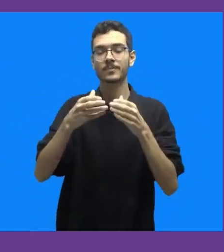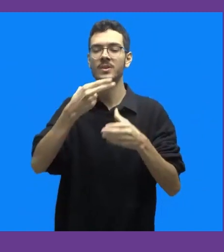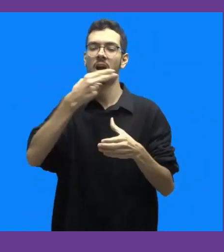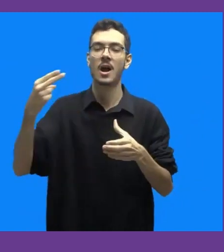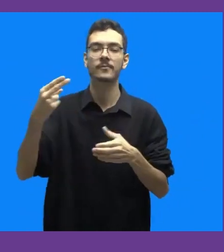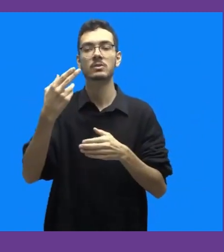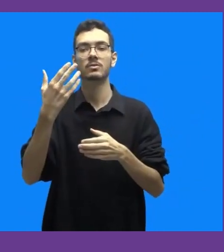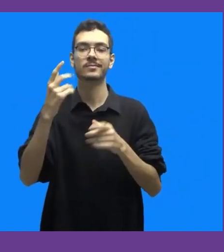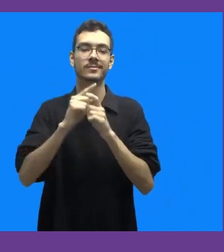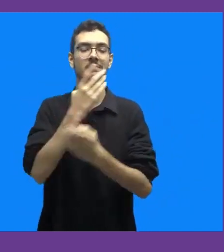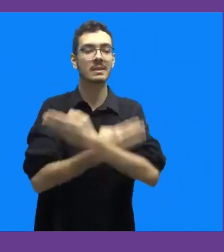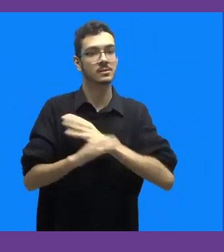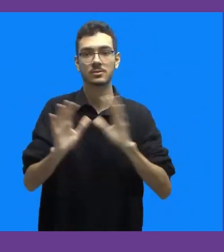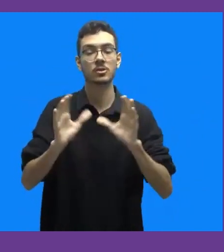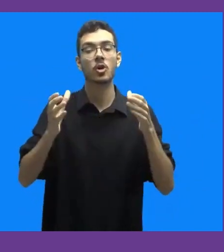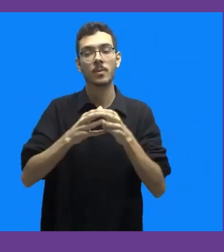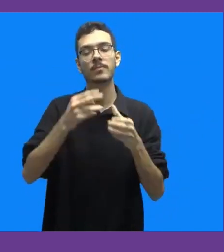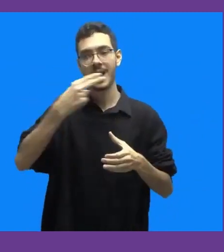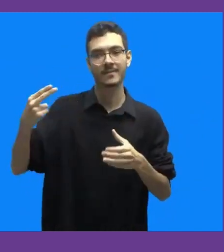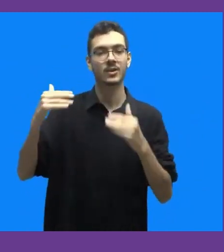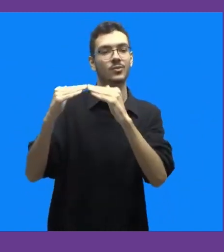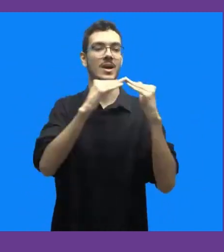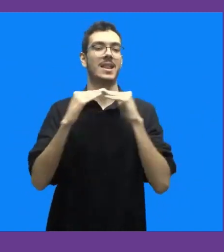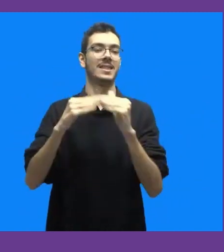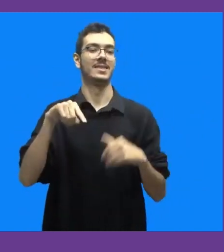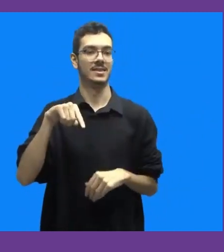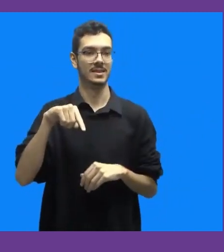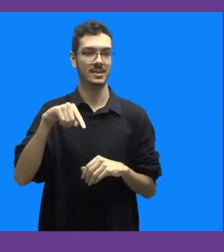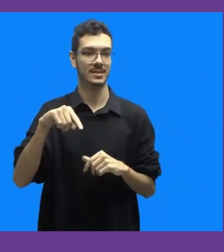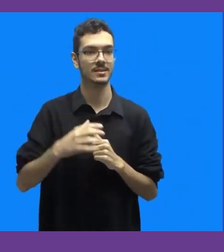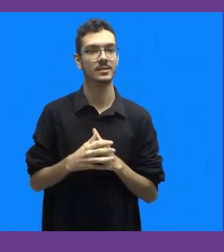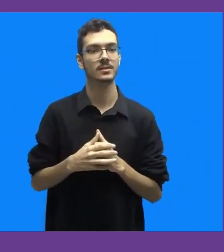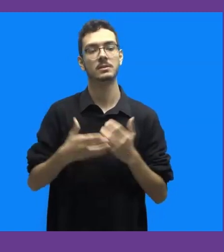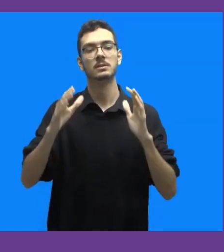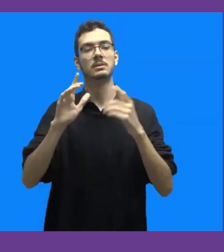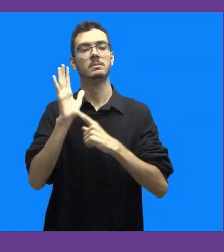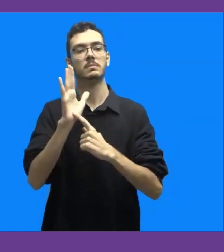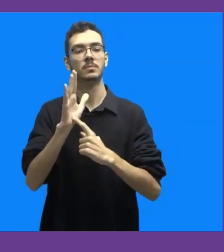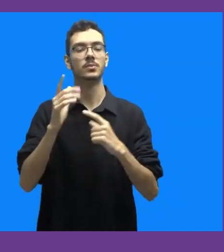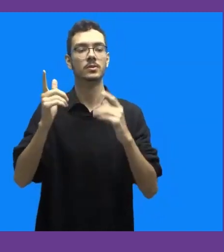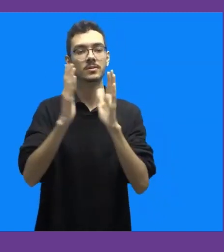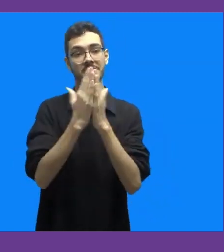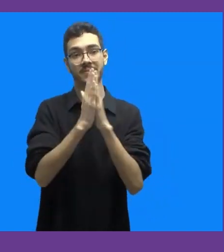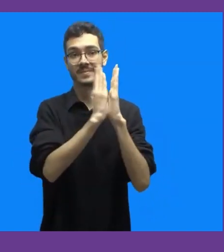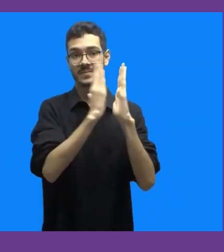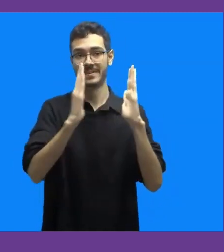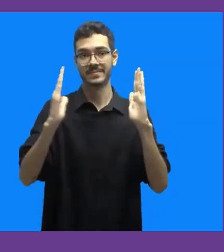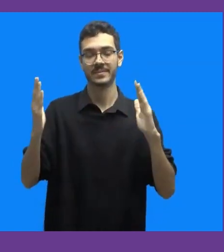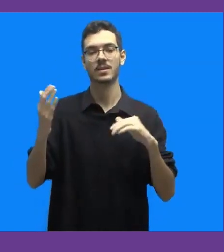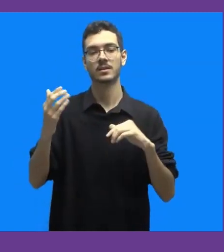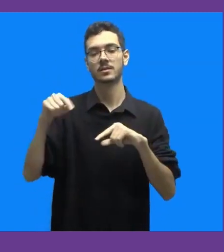may ask us for advice, but often I'll hear something wonderful is happening around accessibility, and it wasn't our idea, and I get very